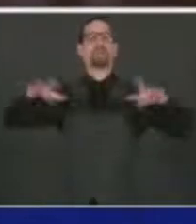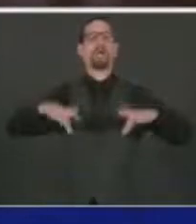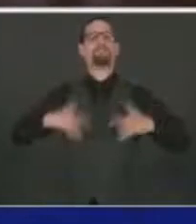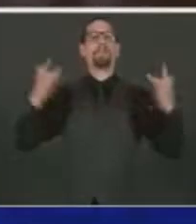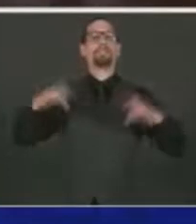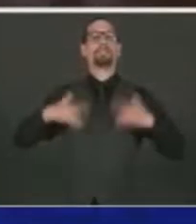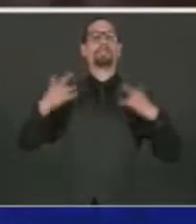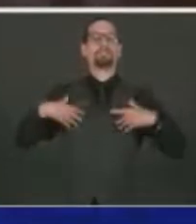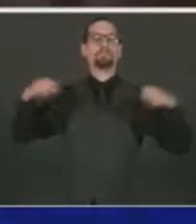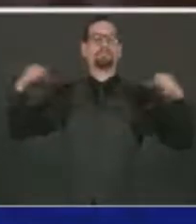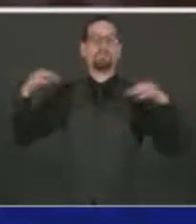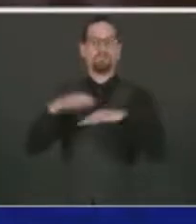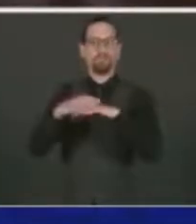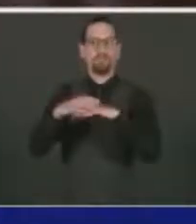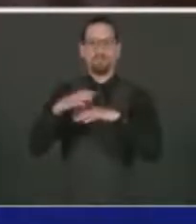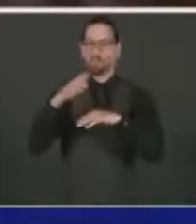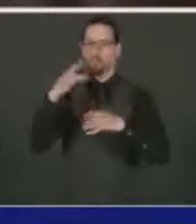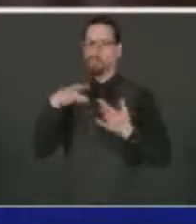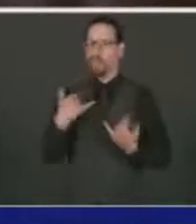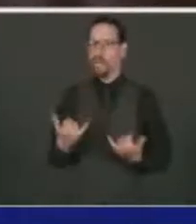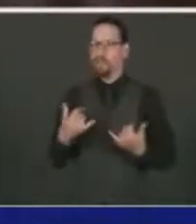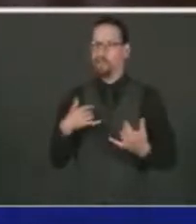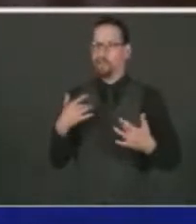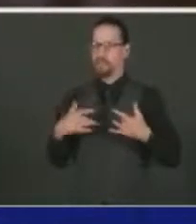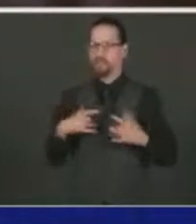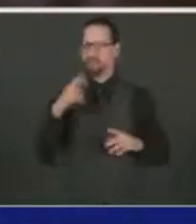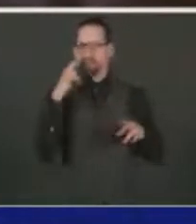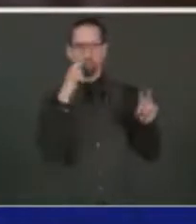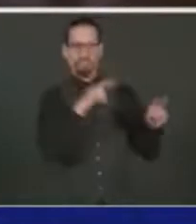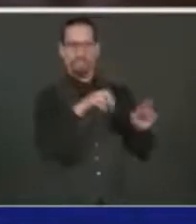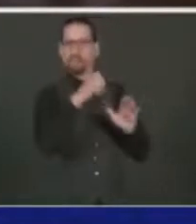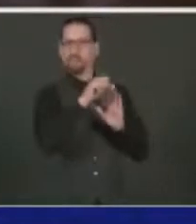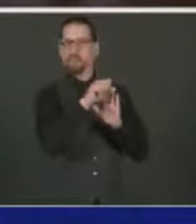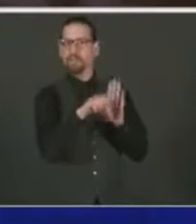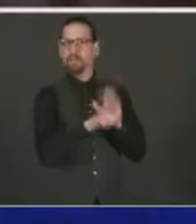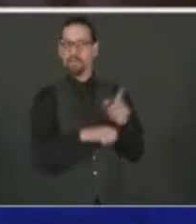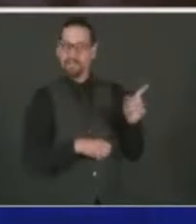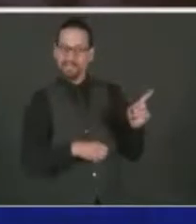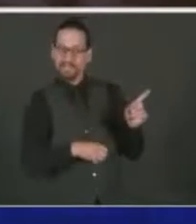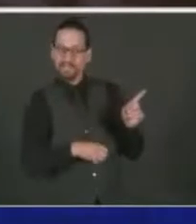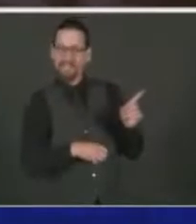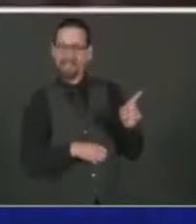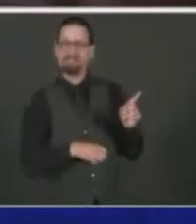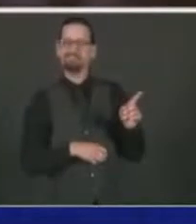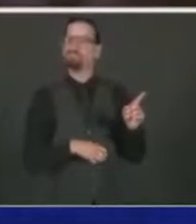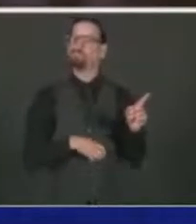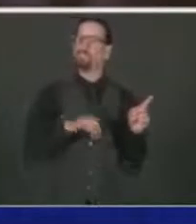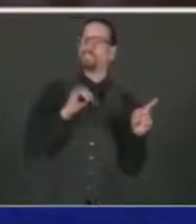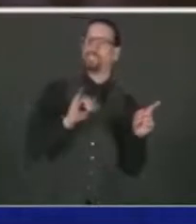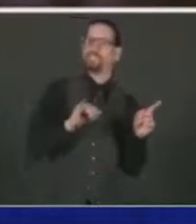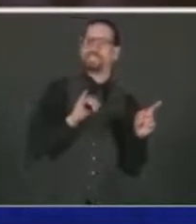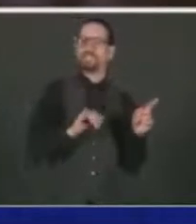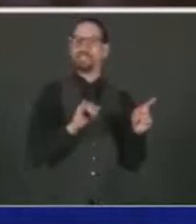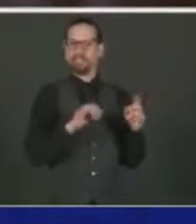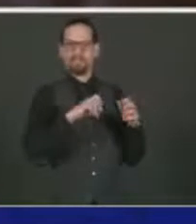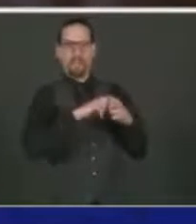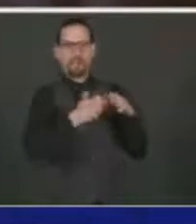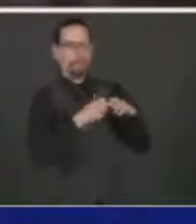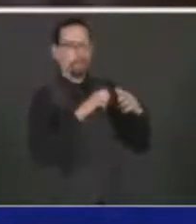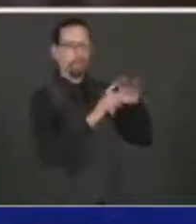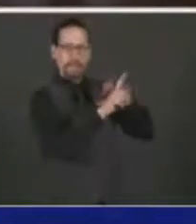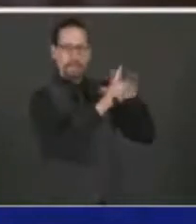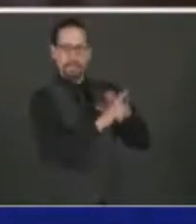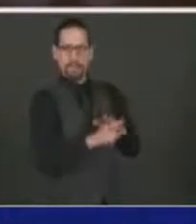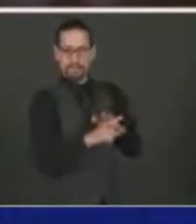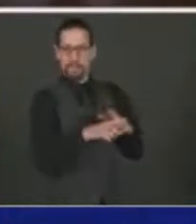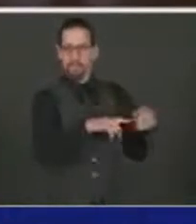of other states that large events are obviously a real problem. So we're going to spend the weekend doing a